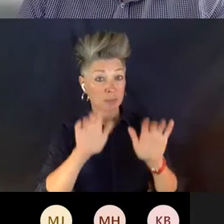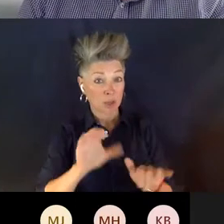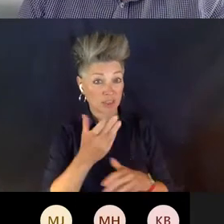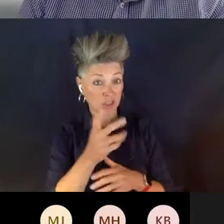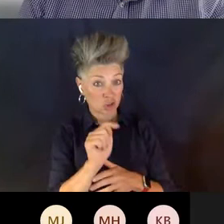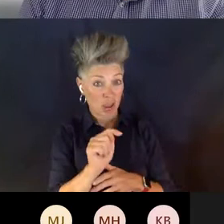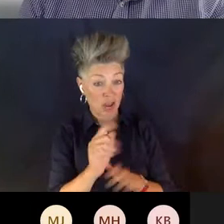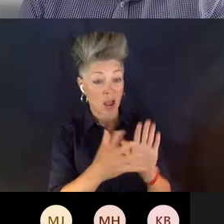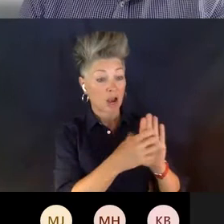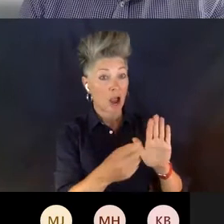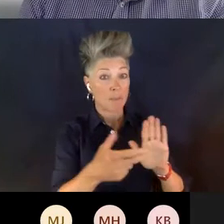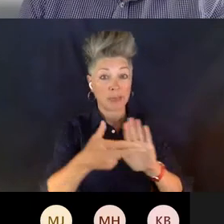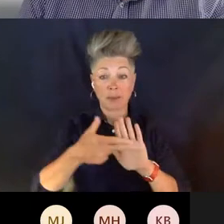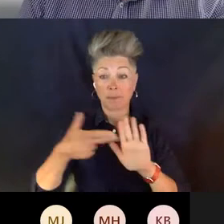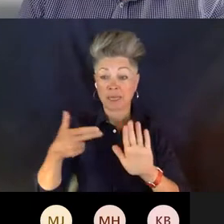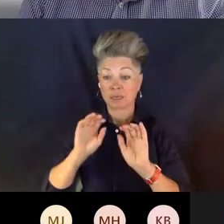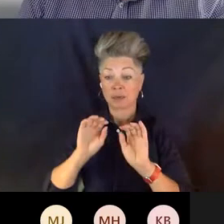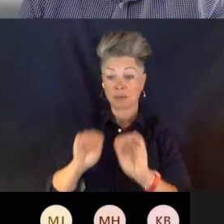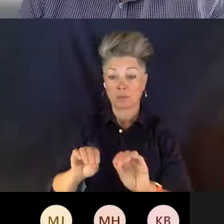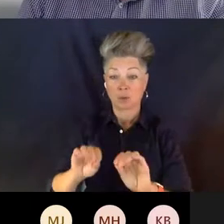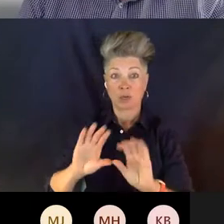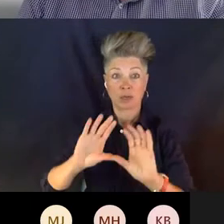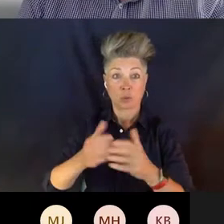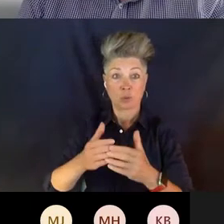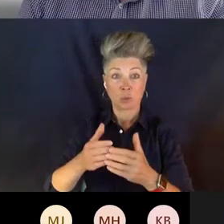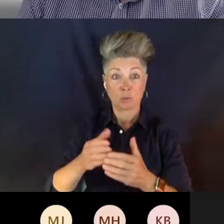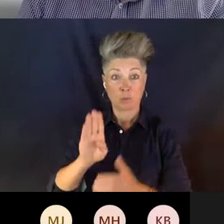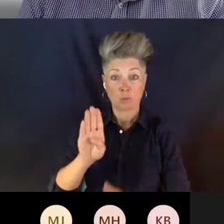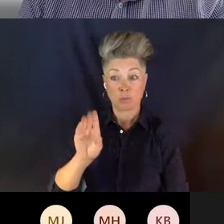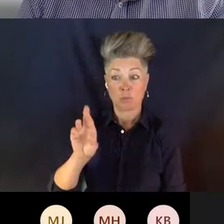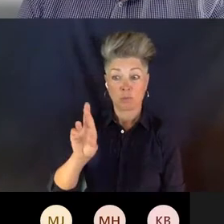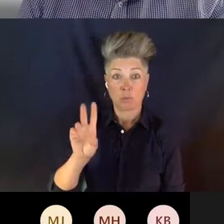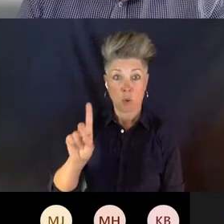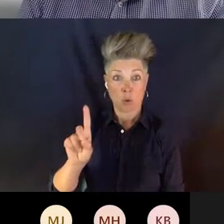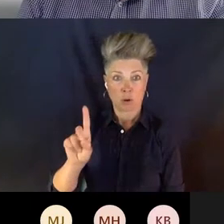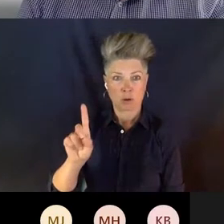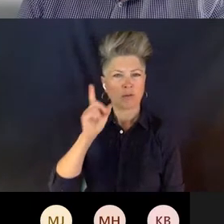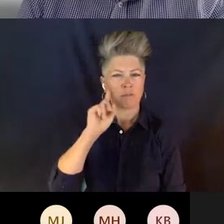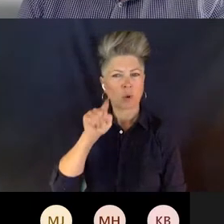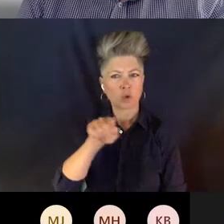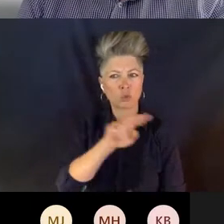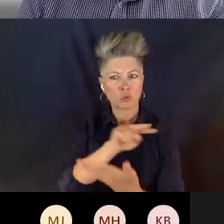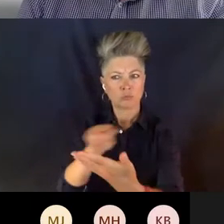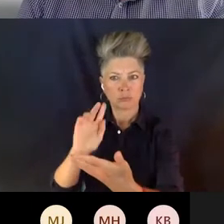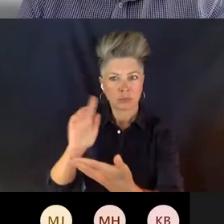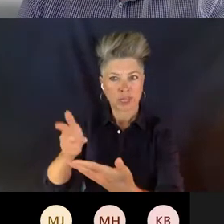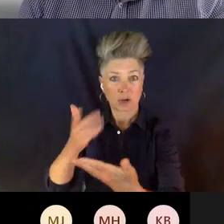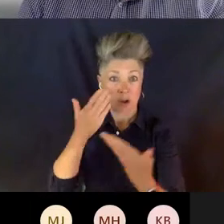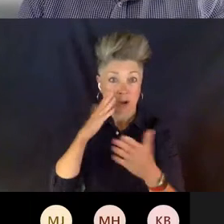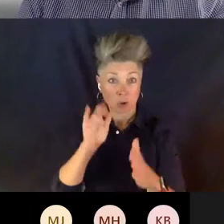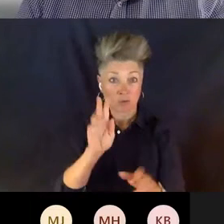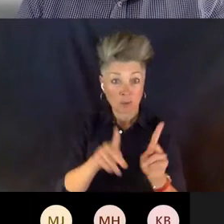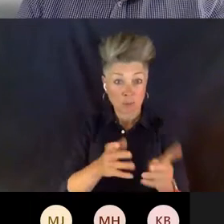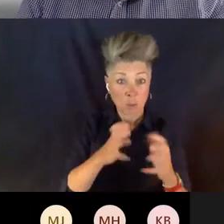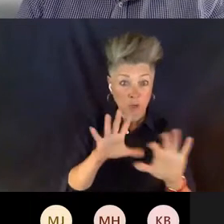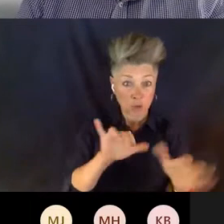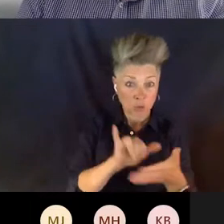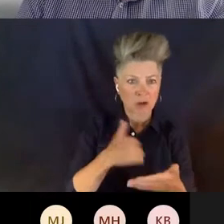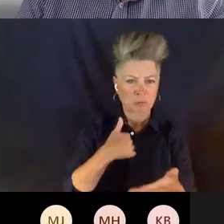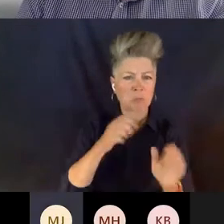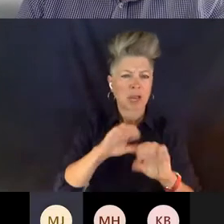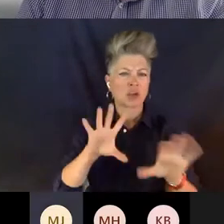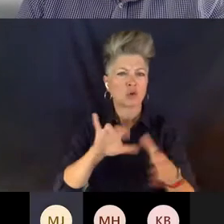pasted it and put it in our group's board. Okay. So for reference later, I don't know if folks want to do that, or I can do that for people so that we